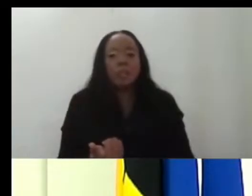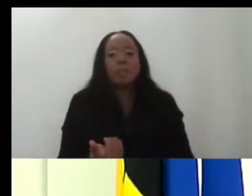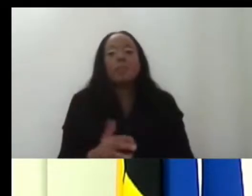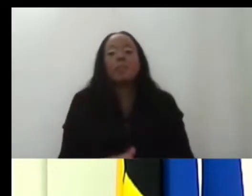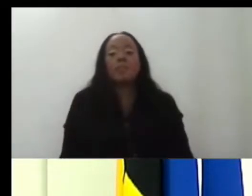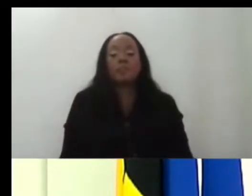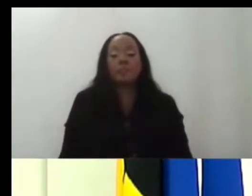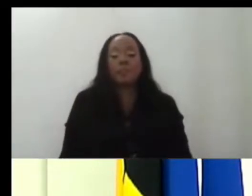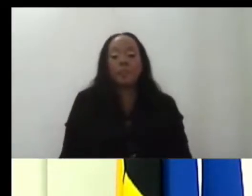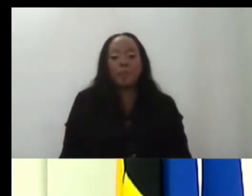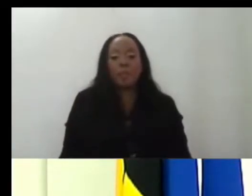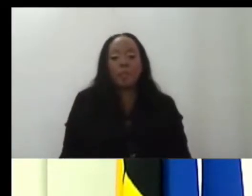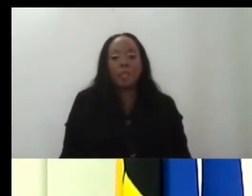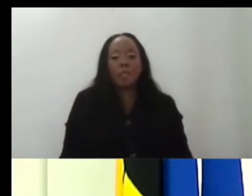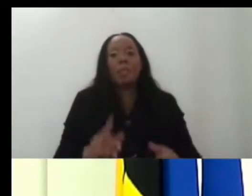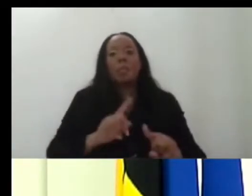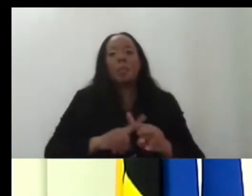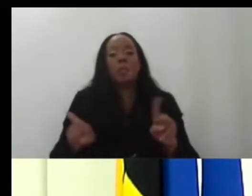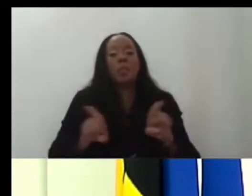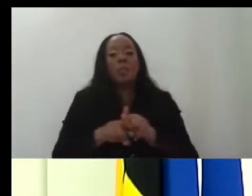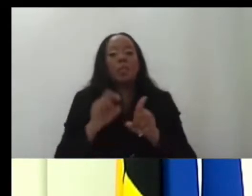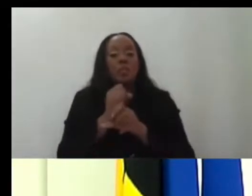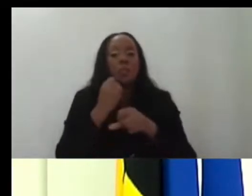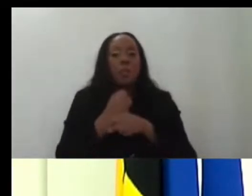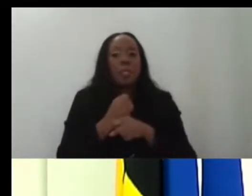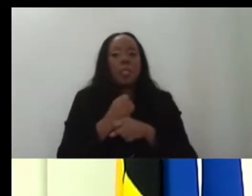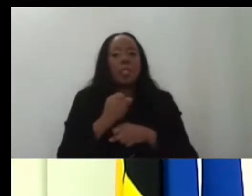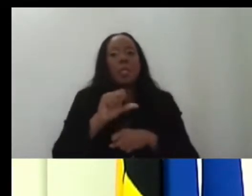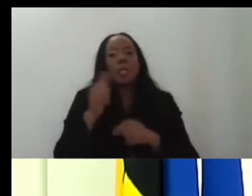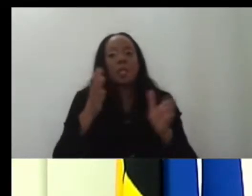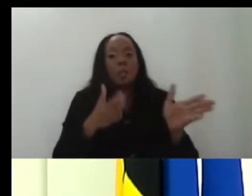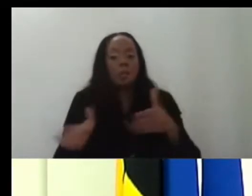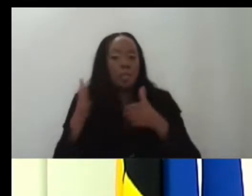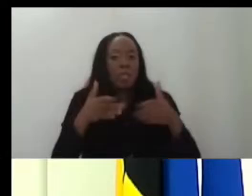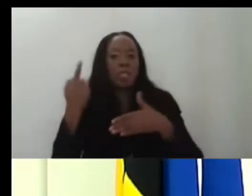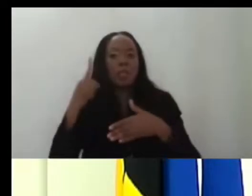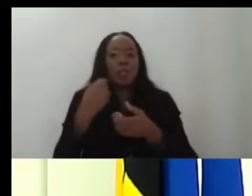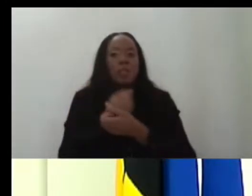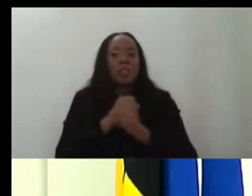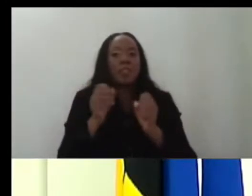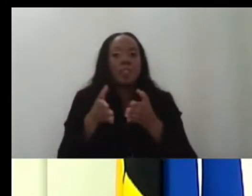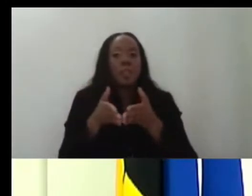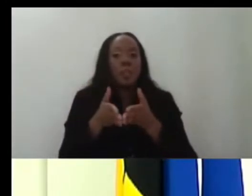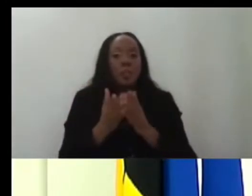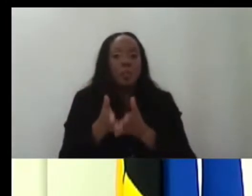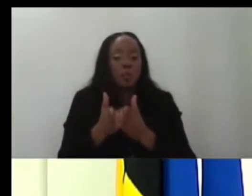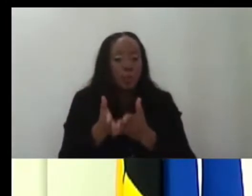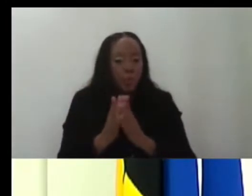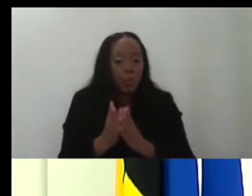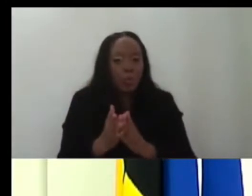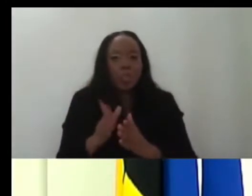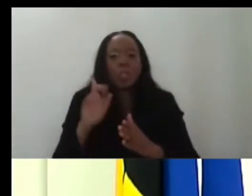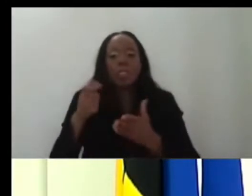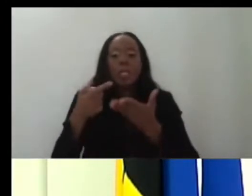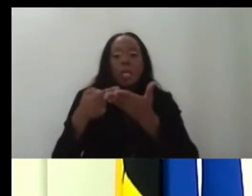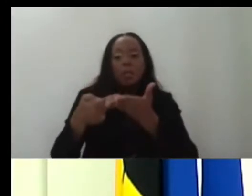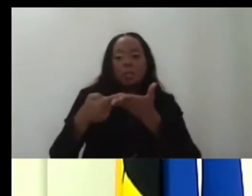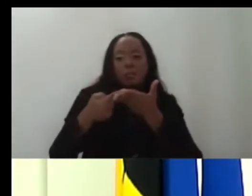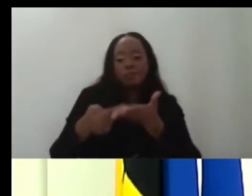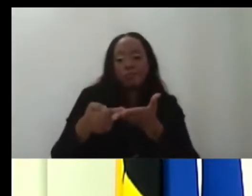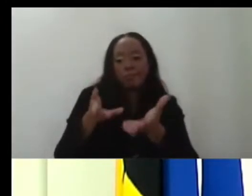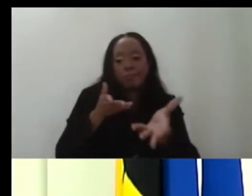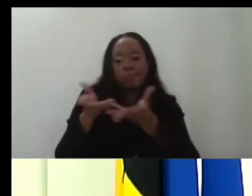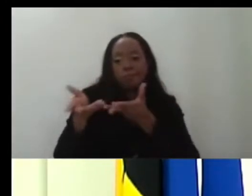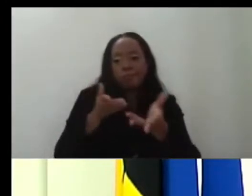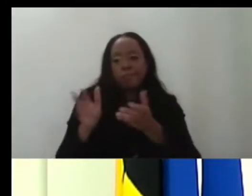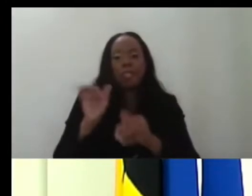trying to make alternative plans in terms of safe harbors for boats. So we have to go into negotiations with the other places like